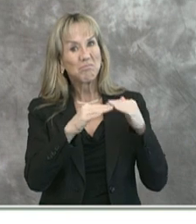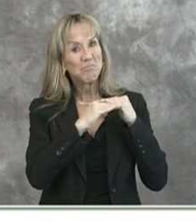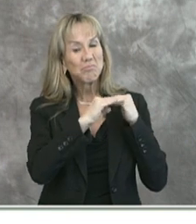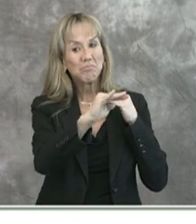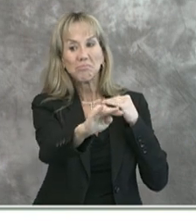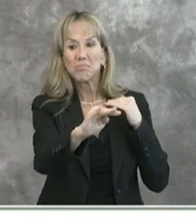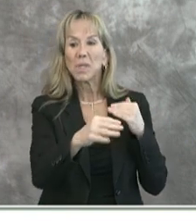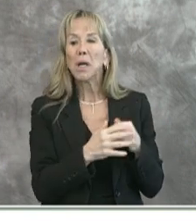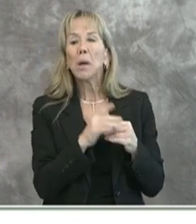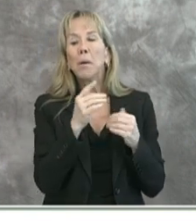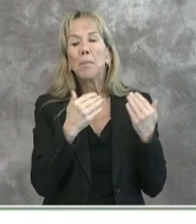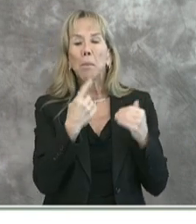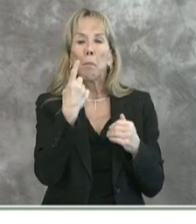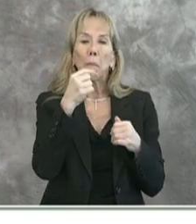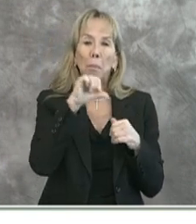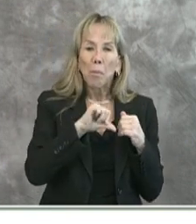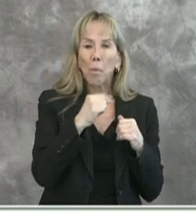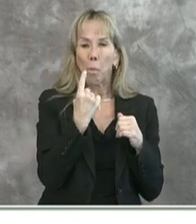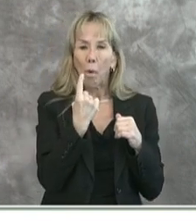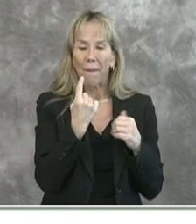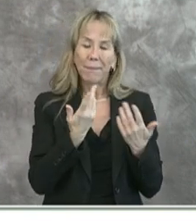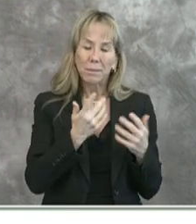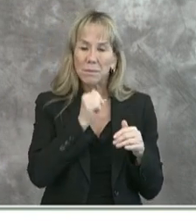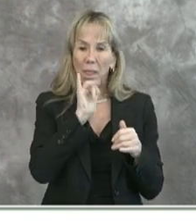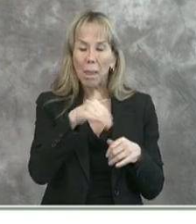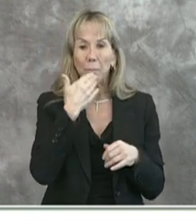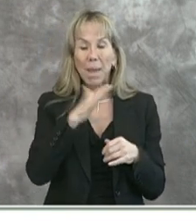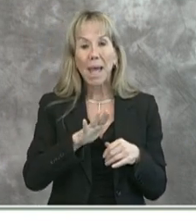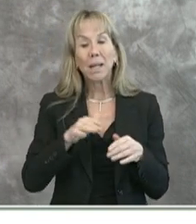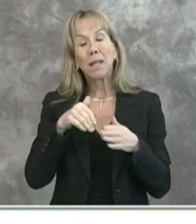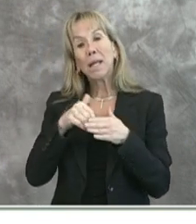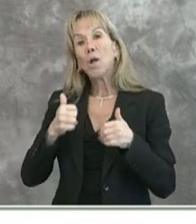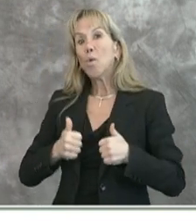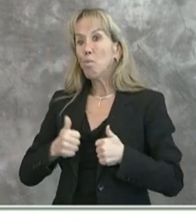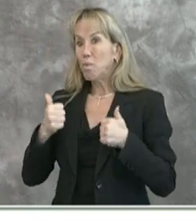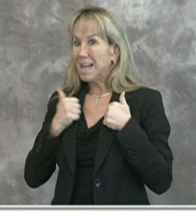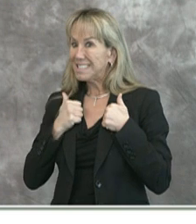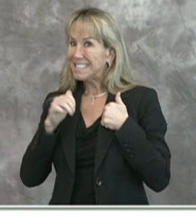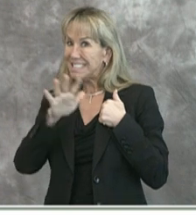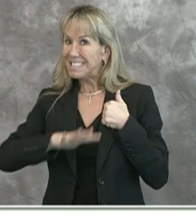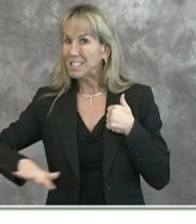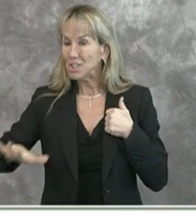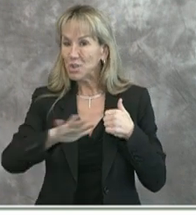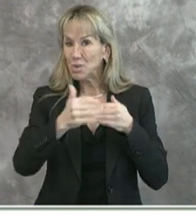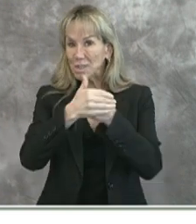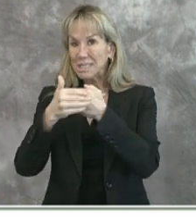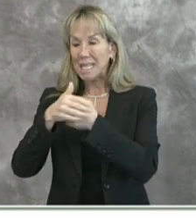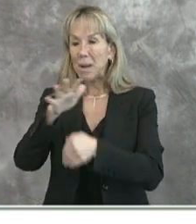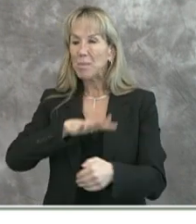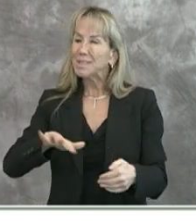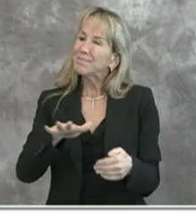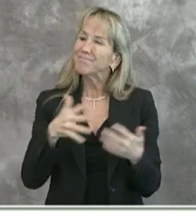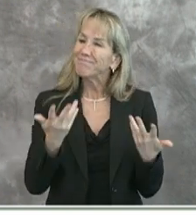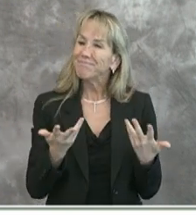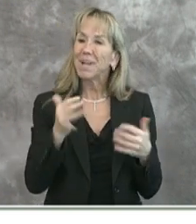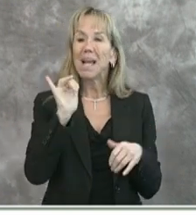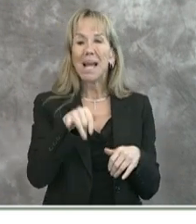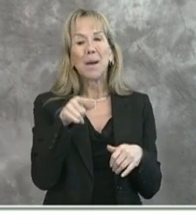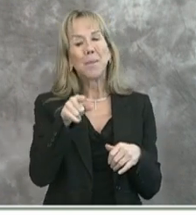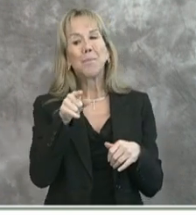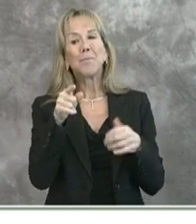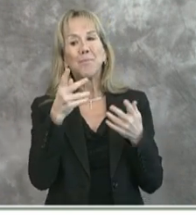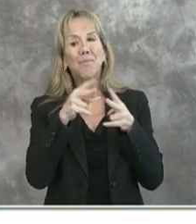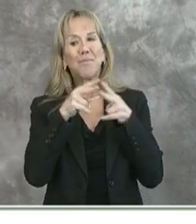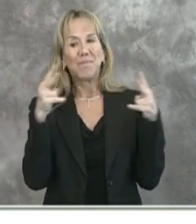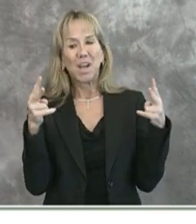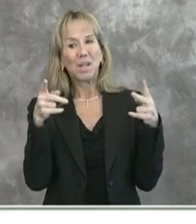in the wrong direction, but not significantly bad. And residential, a little bit more in the positive. So this is folks staying at or near their homes, and this is a